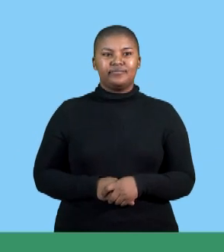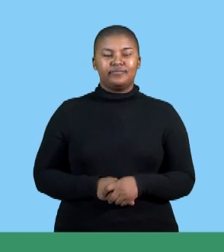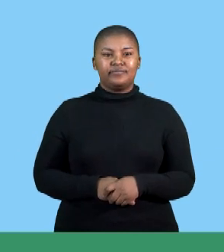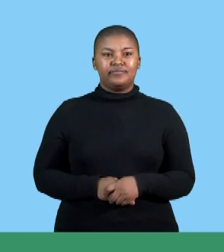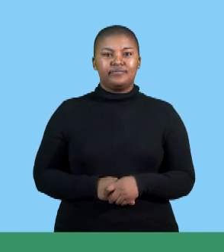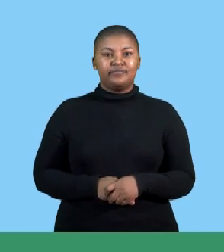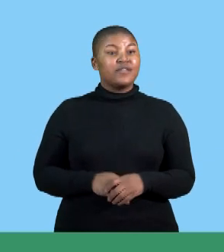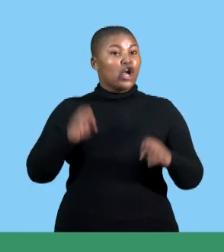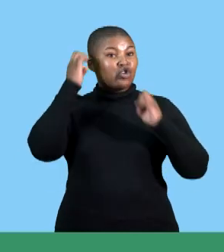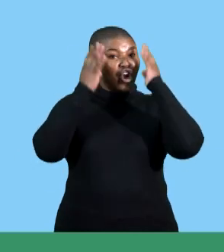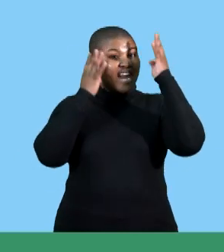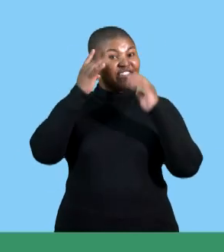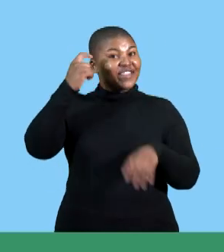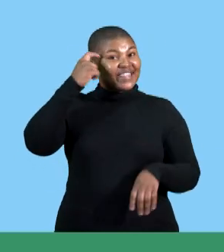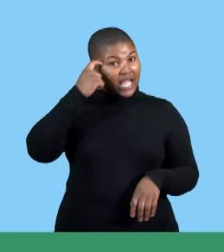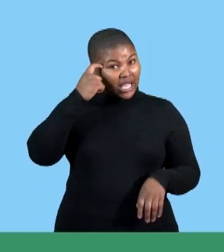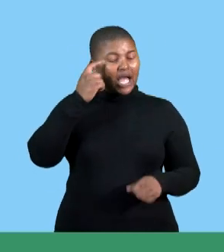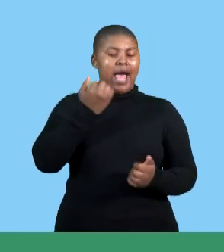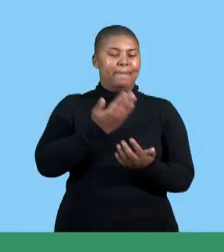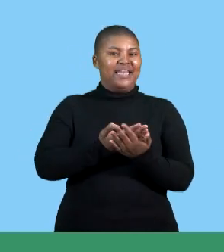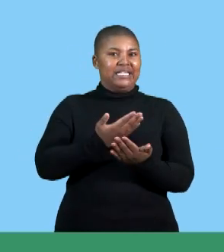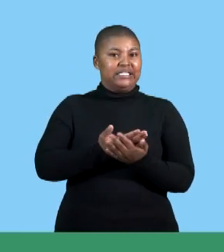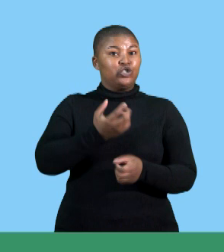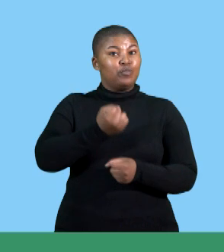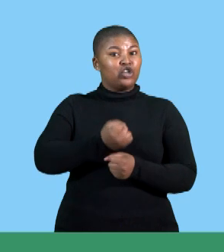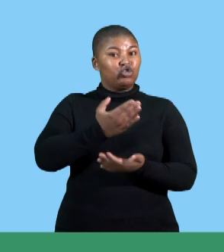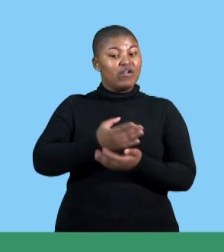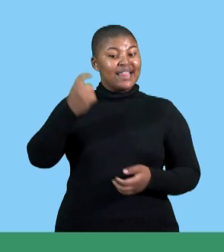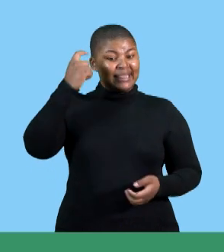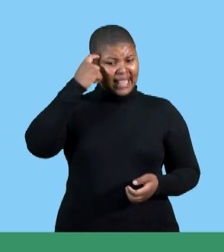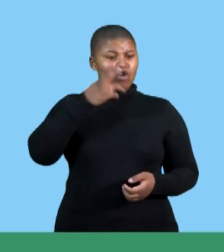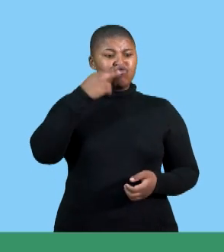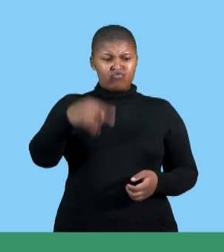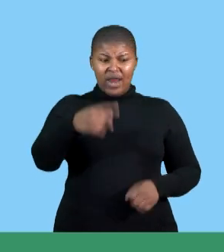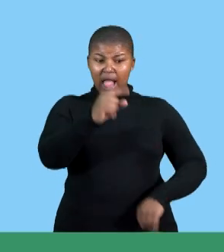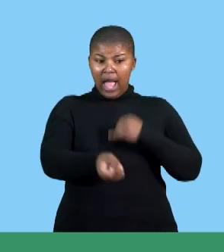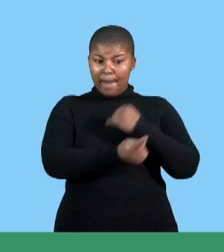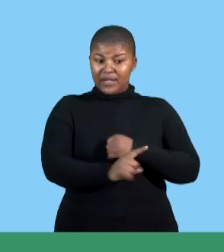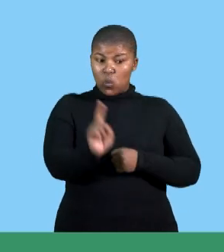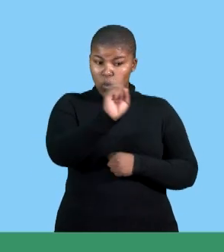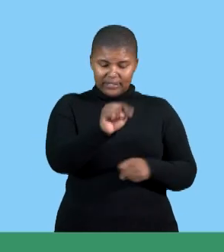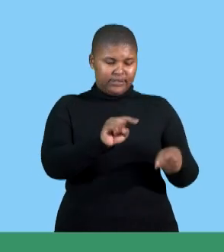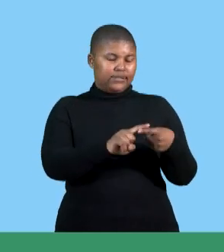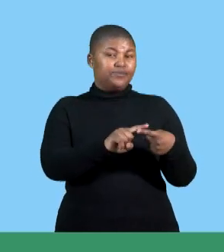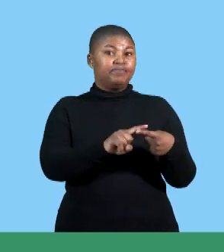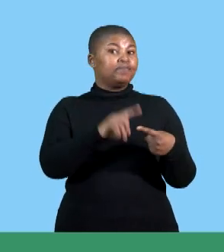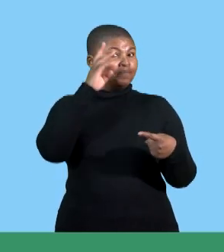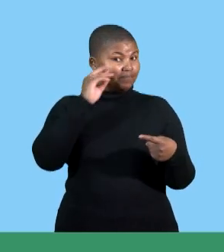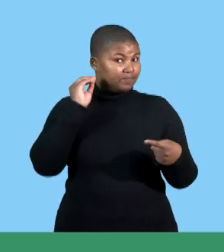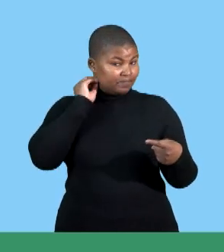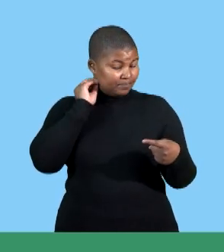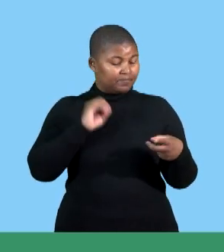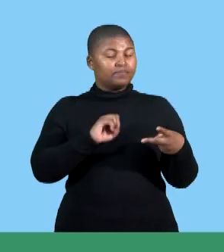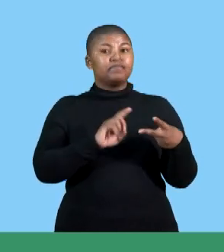says here, creative thinking is the ability to think original.